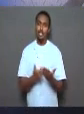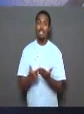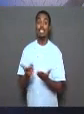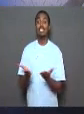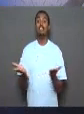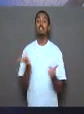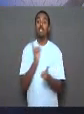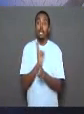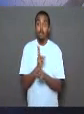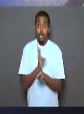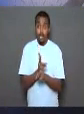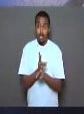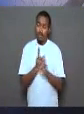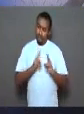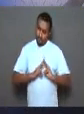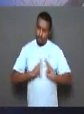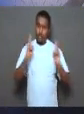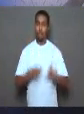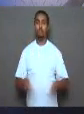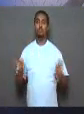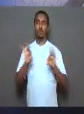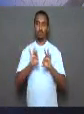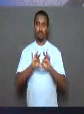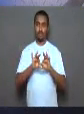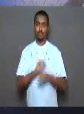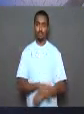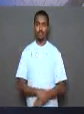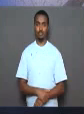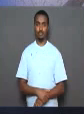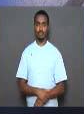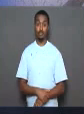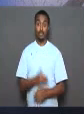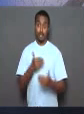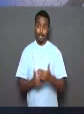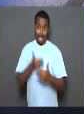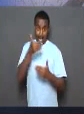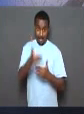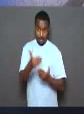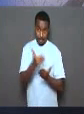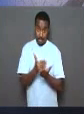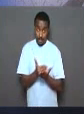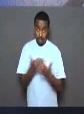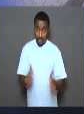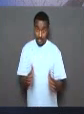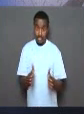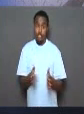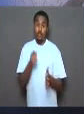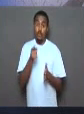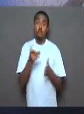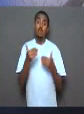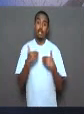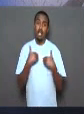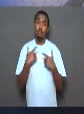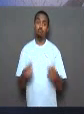These expectations are very important. After the lesson, you